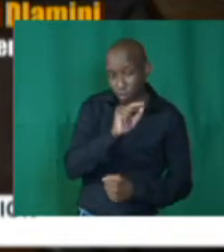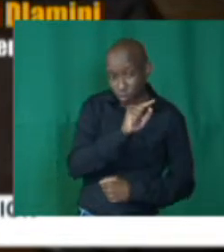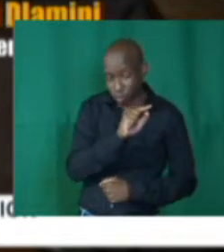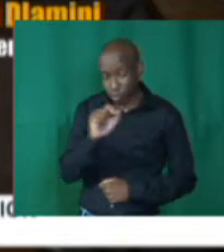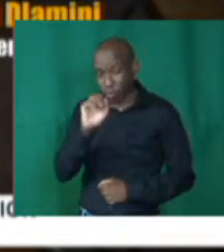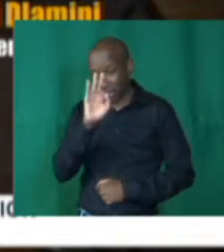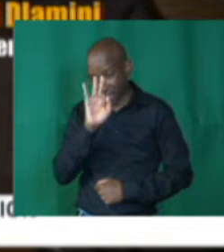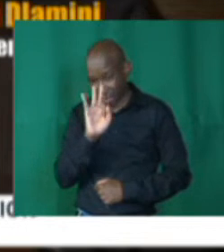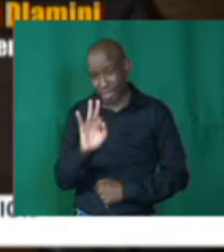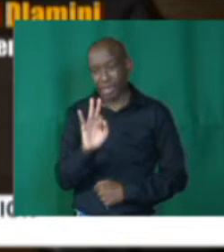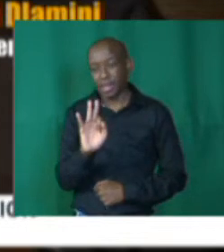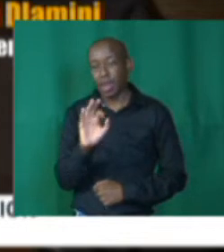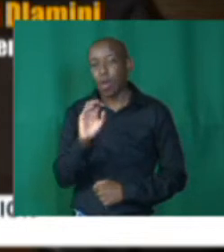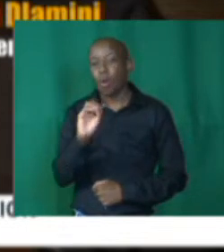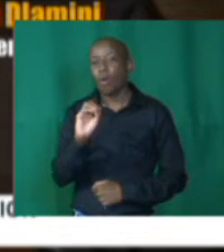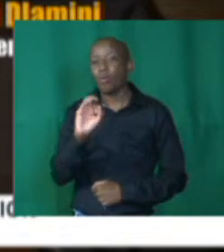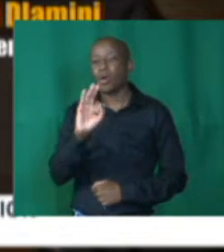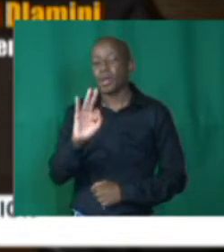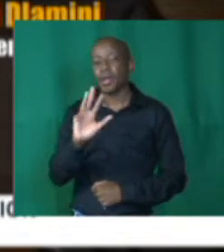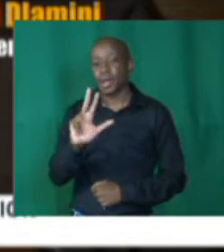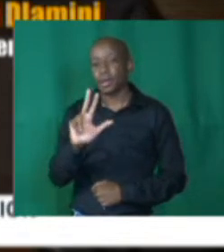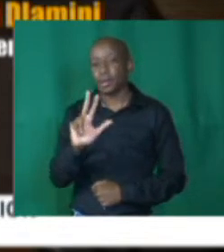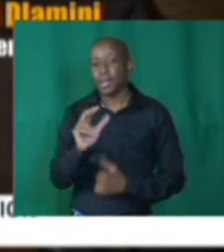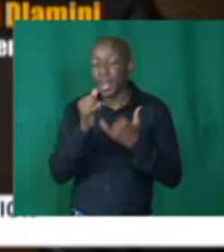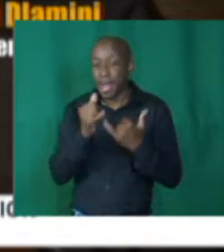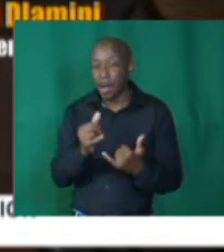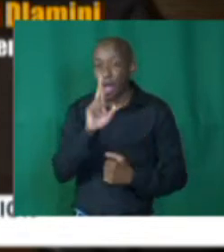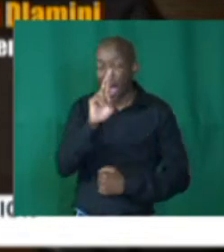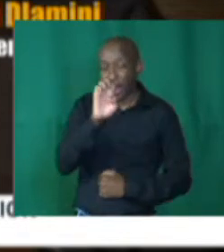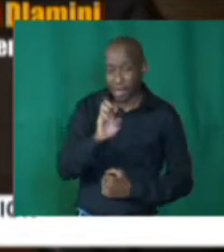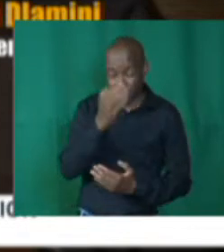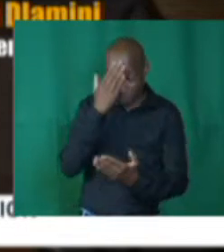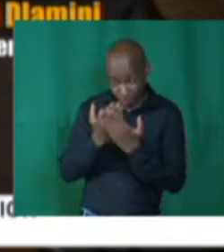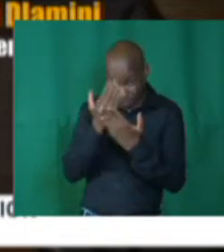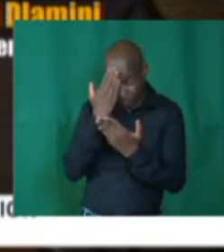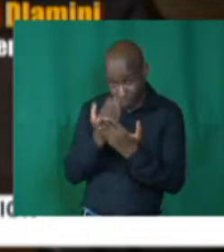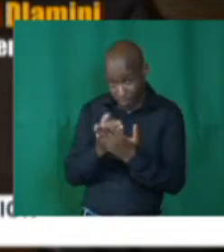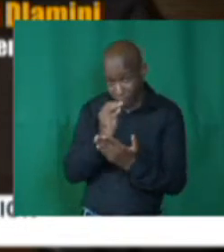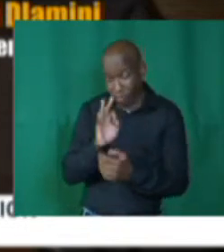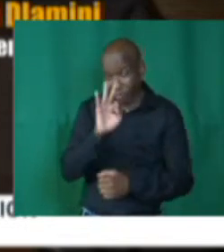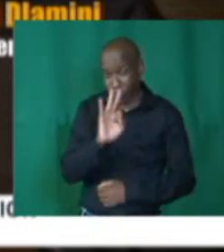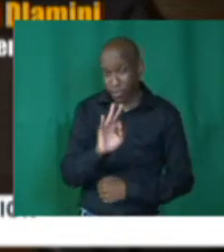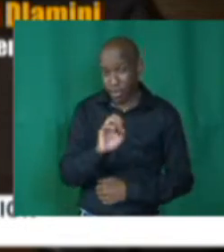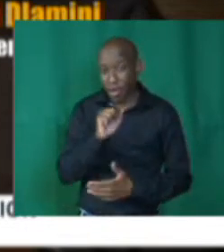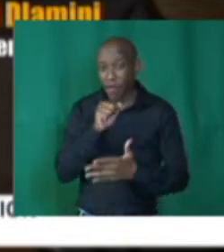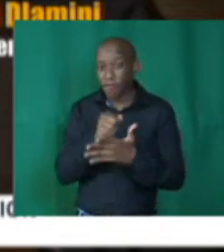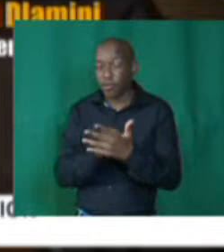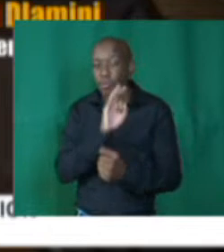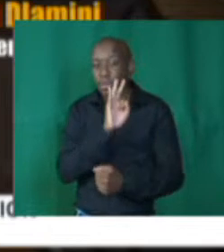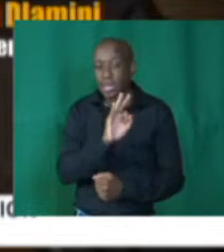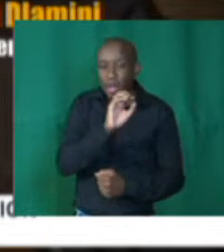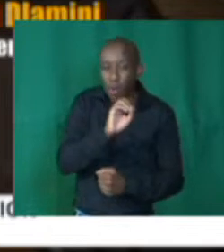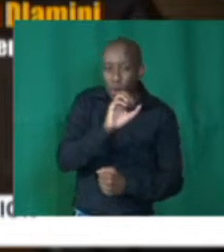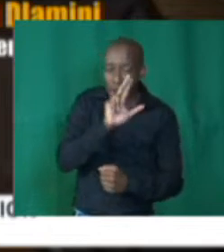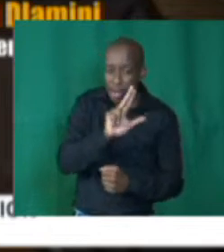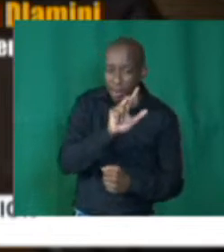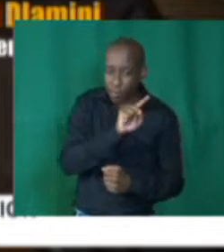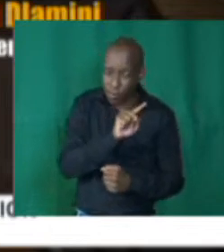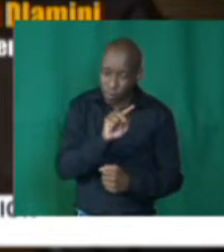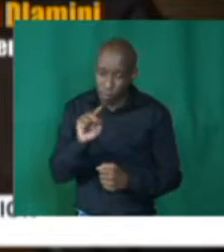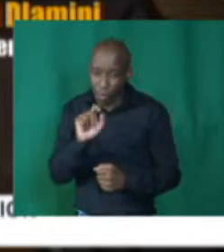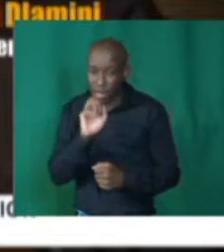until 3:08 p.m. Then we have religious education for Form 3 from 3:08 p.m.